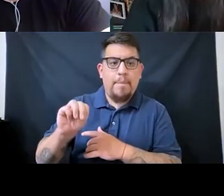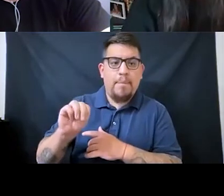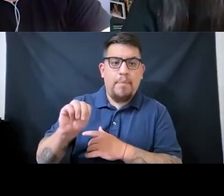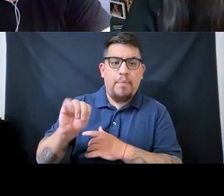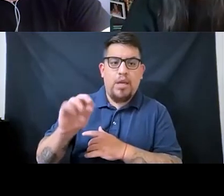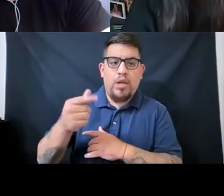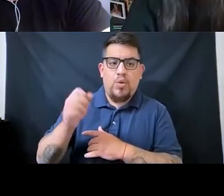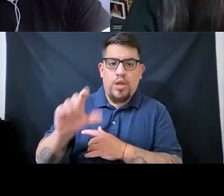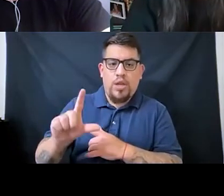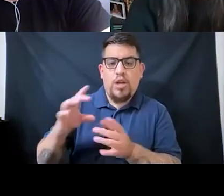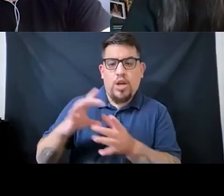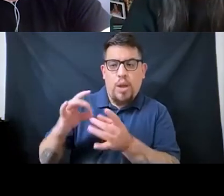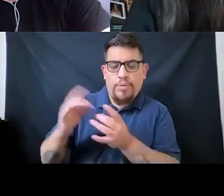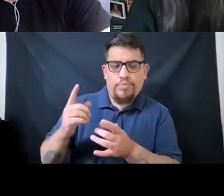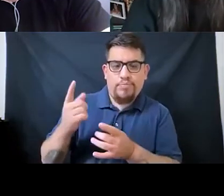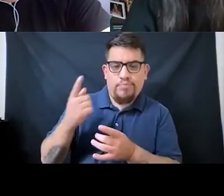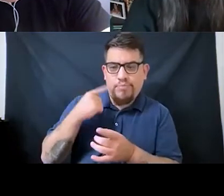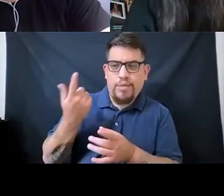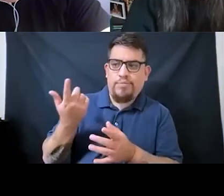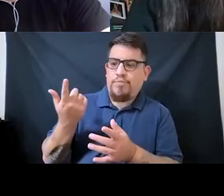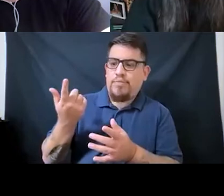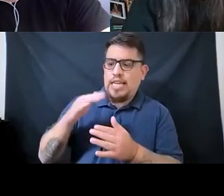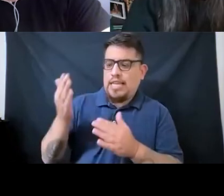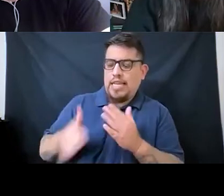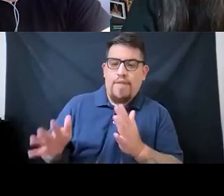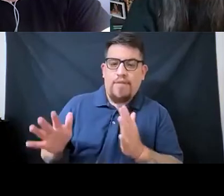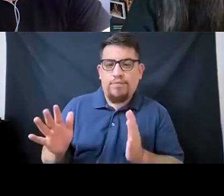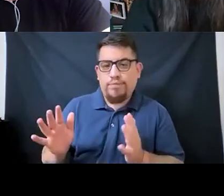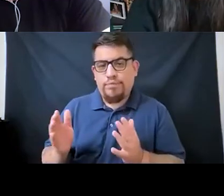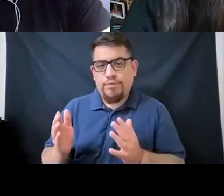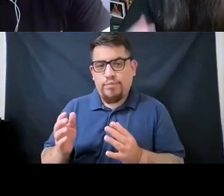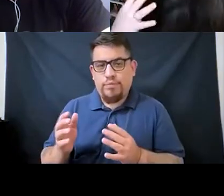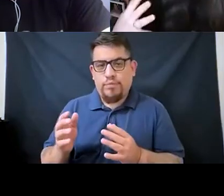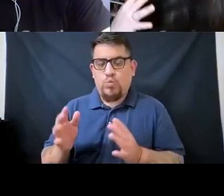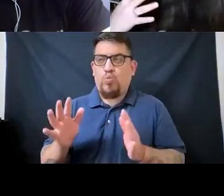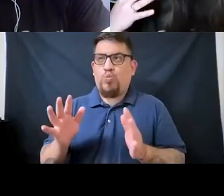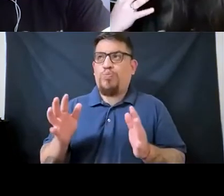went, I never had been to such a